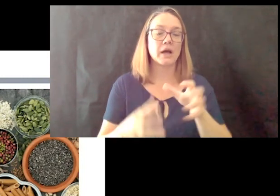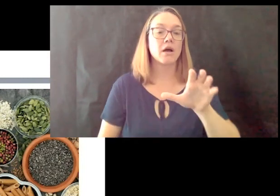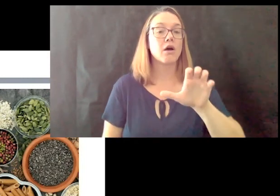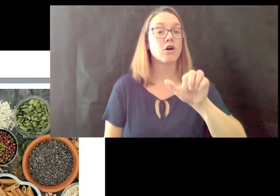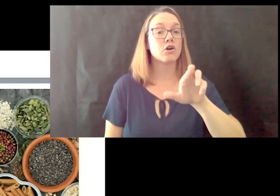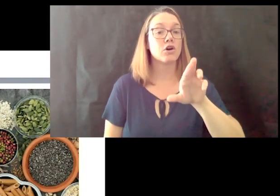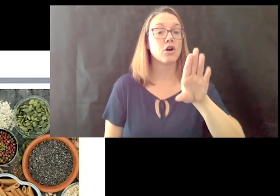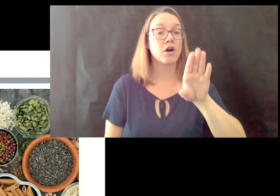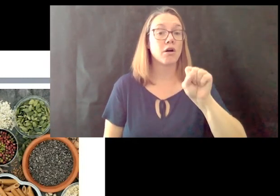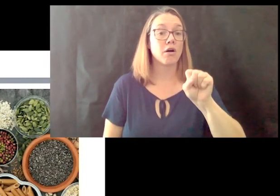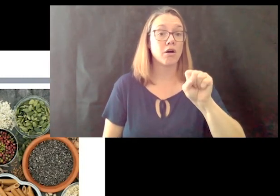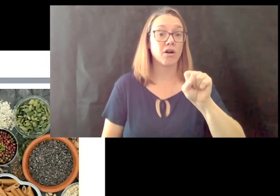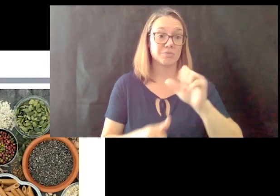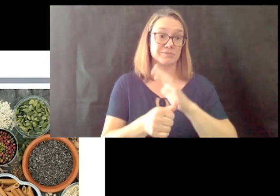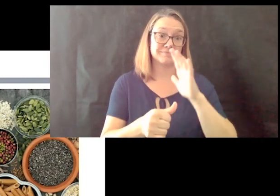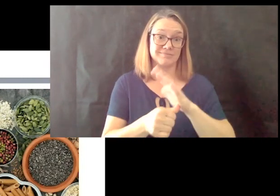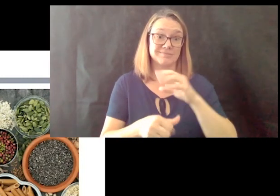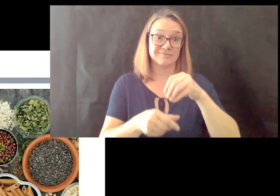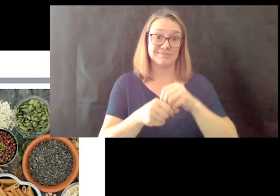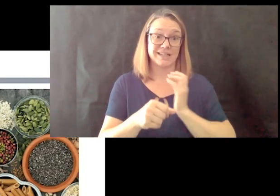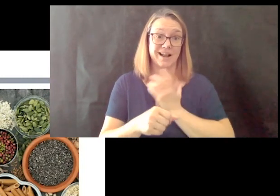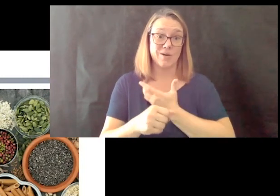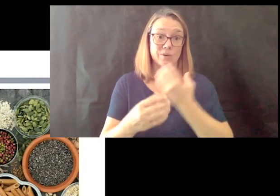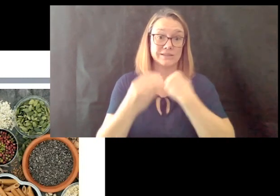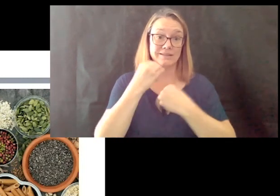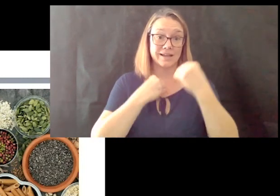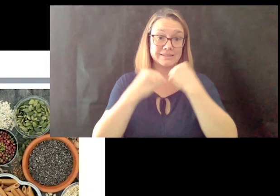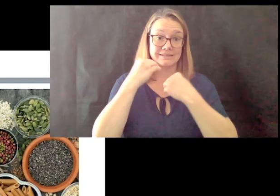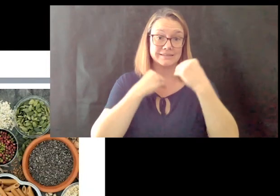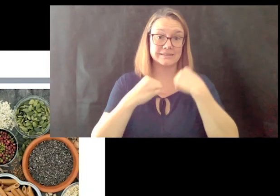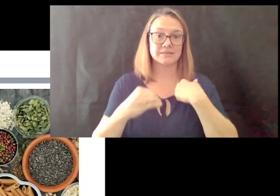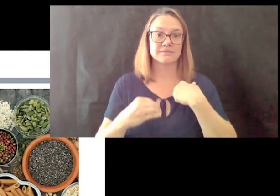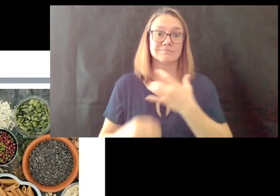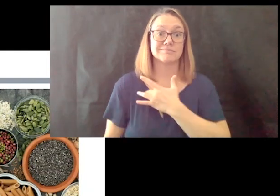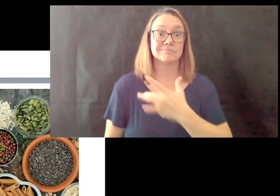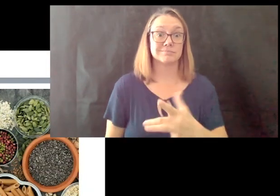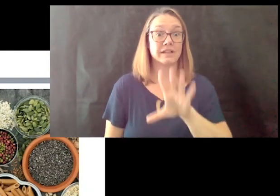Carbs are staples in our diets, and usually we have